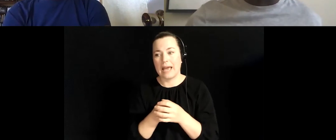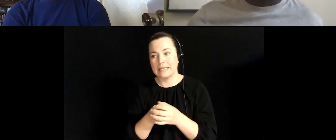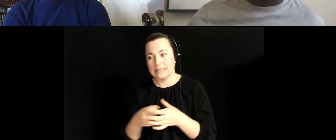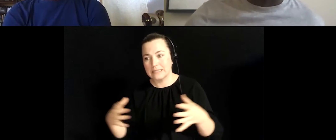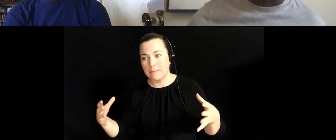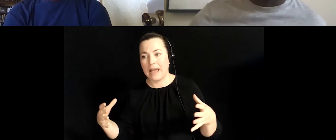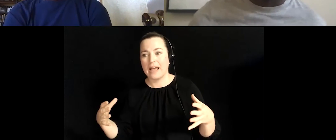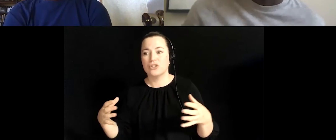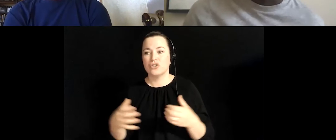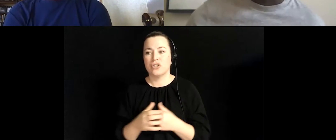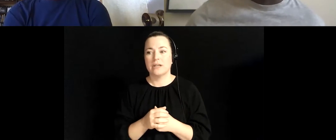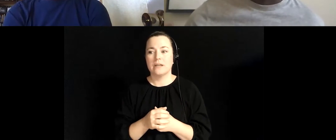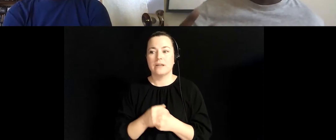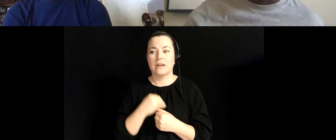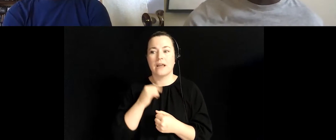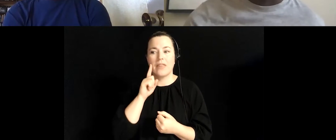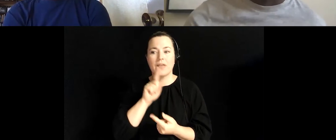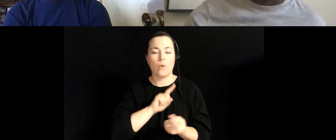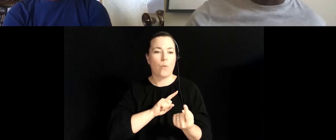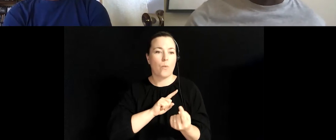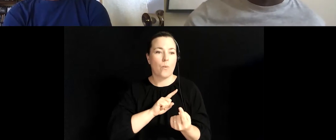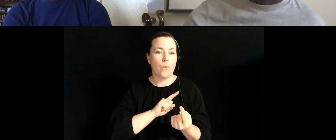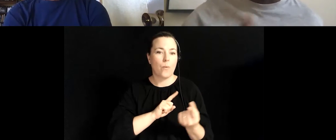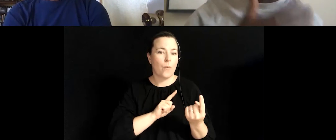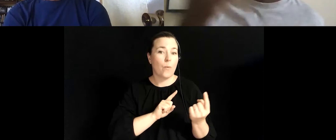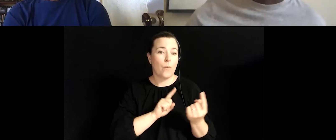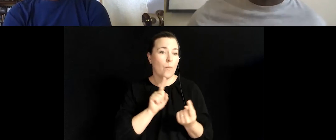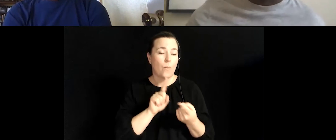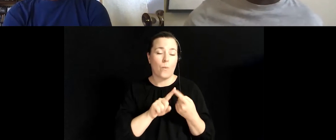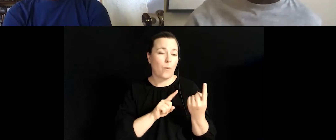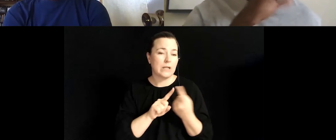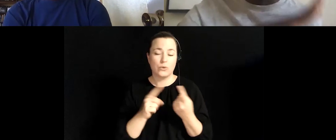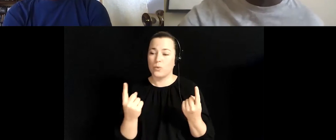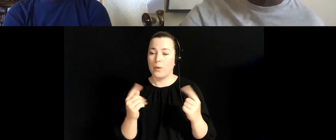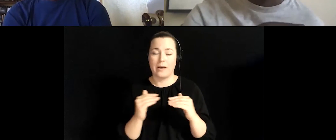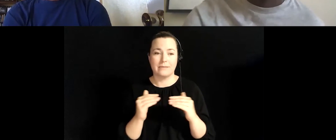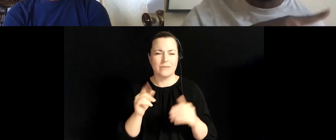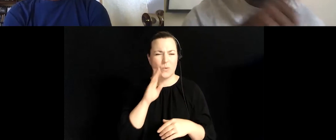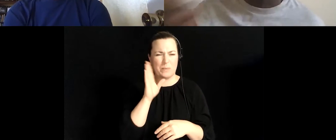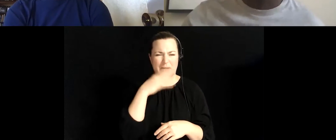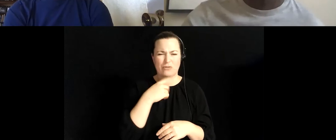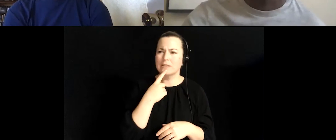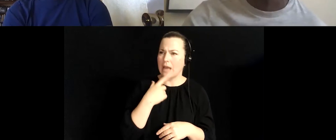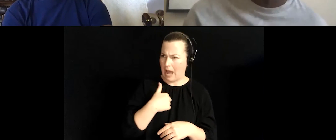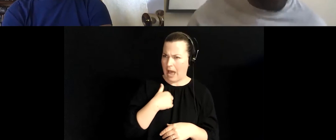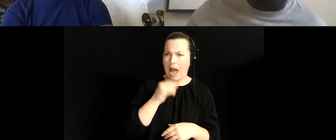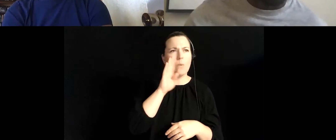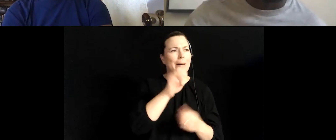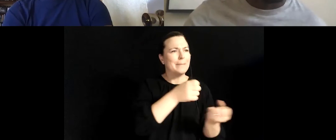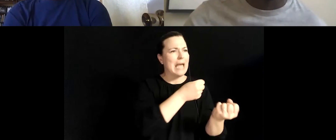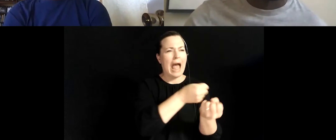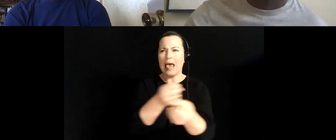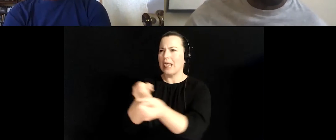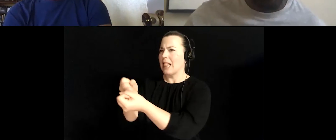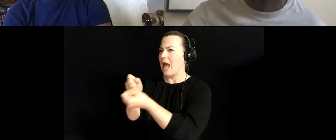is on a one-to-one human level. Like, you know, it would be weird to categorize, like, I'm going to be an ally to everyone in this group. Can you